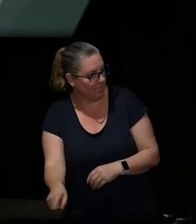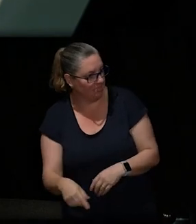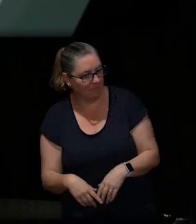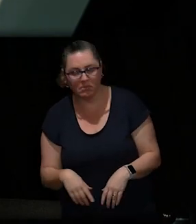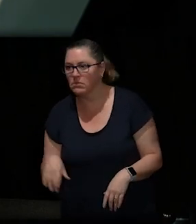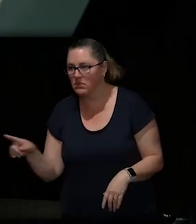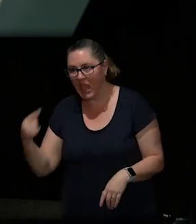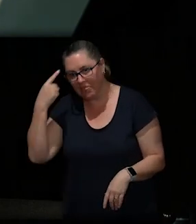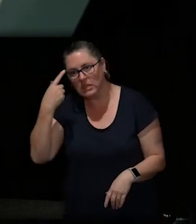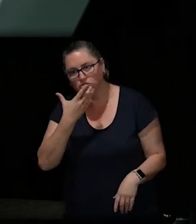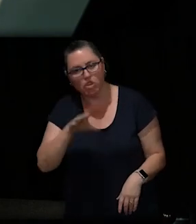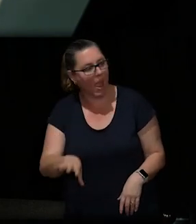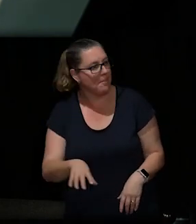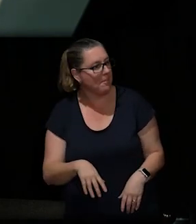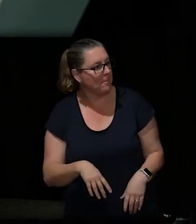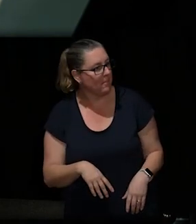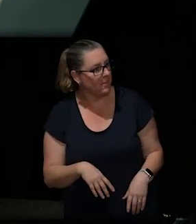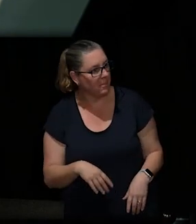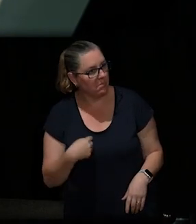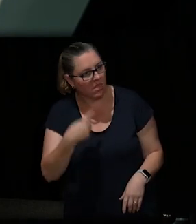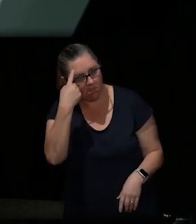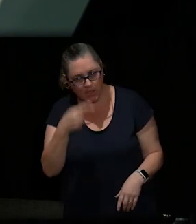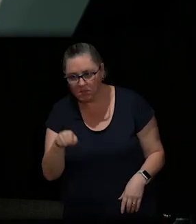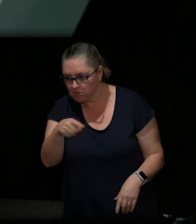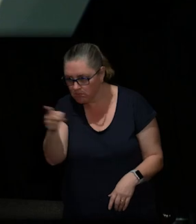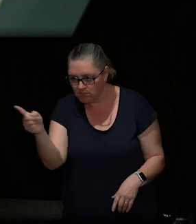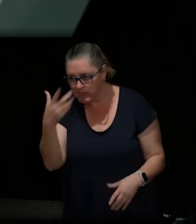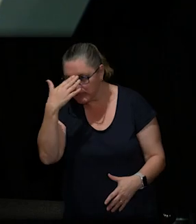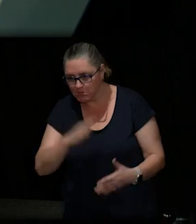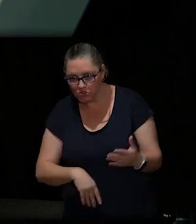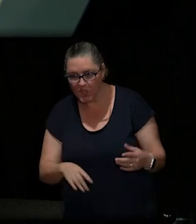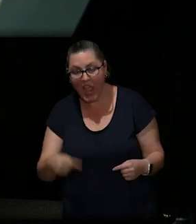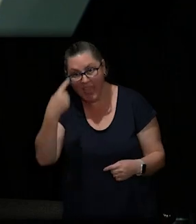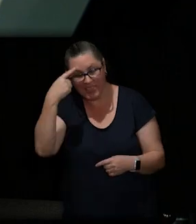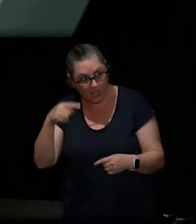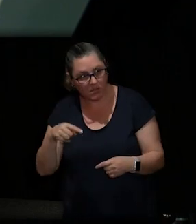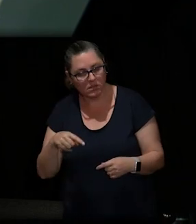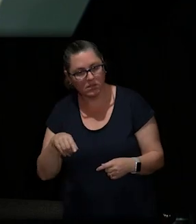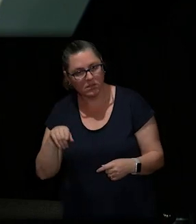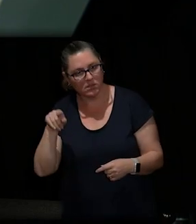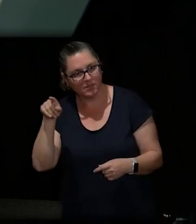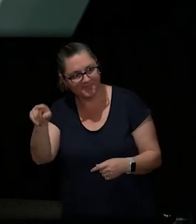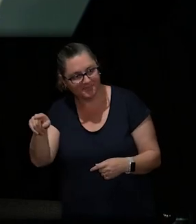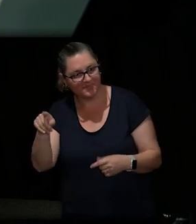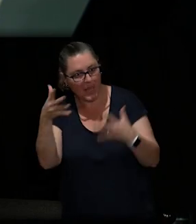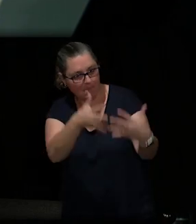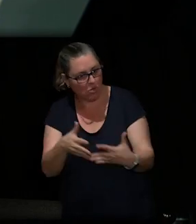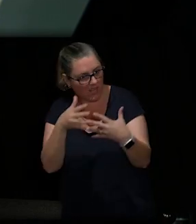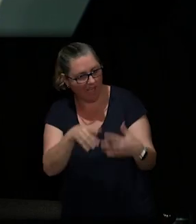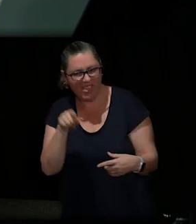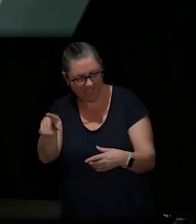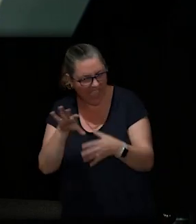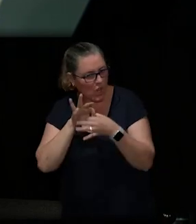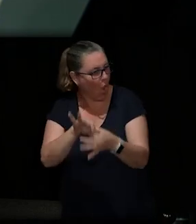miss out on a wealth of experience, which I think is better coordinated in America. I mean, even the tradition that you